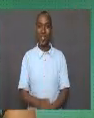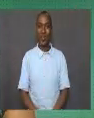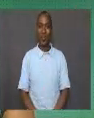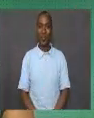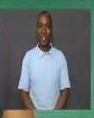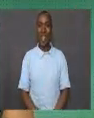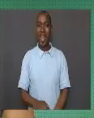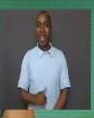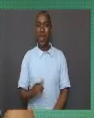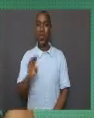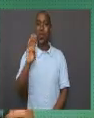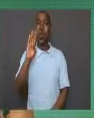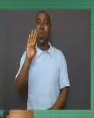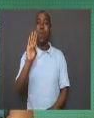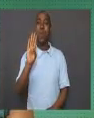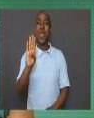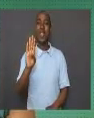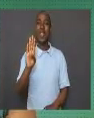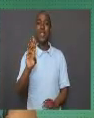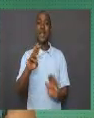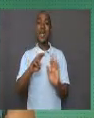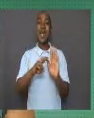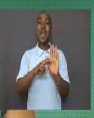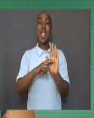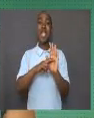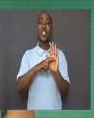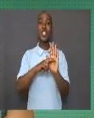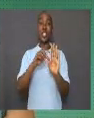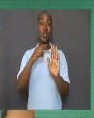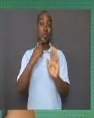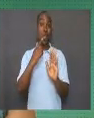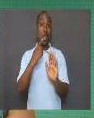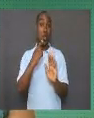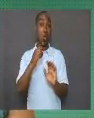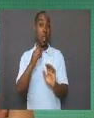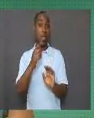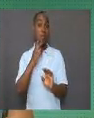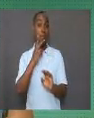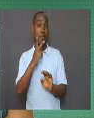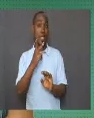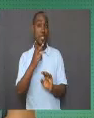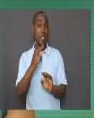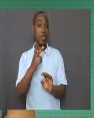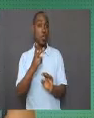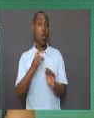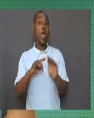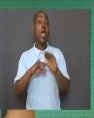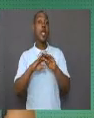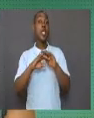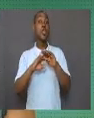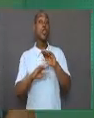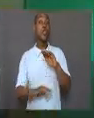Benedict's reagent can be applied to test for the presence of reducing